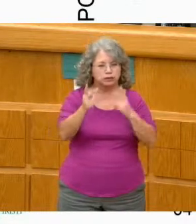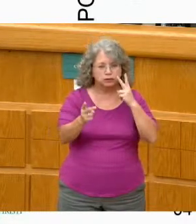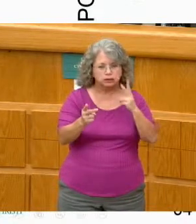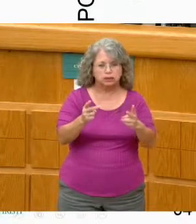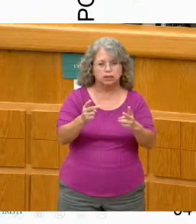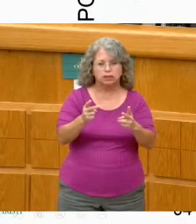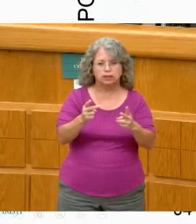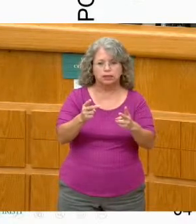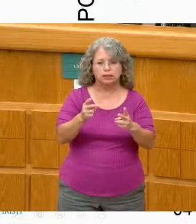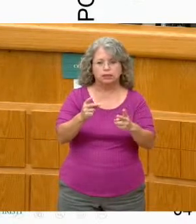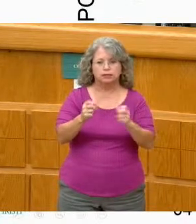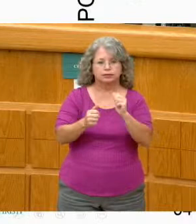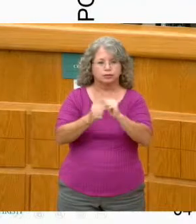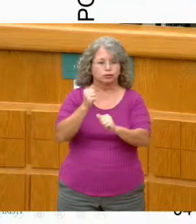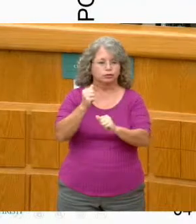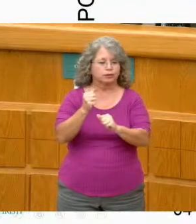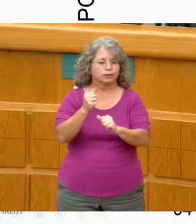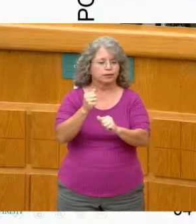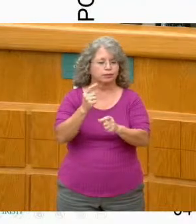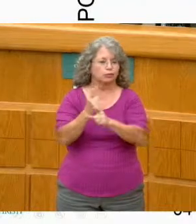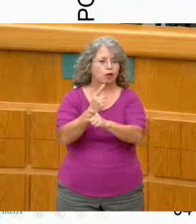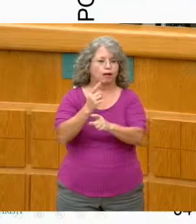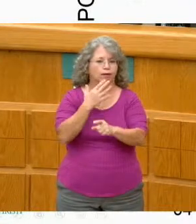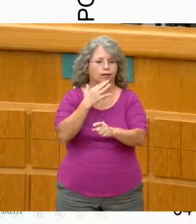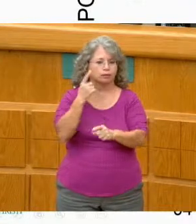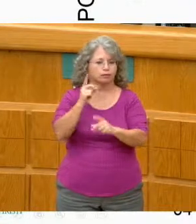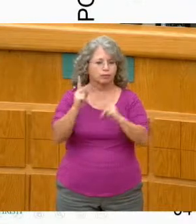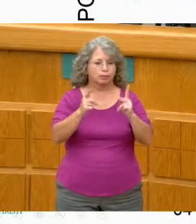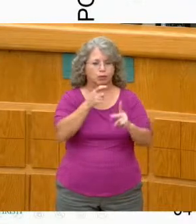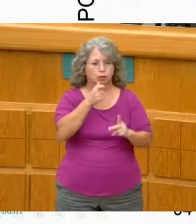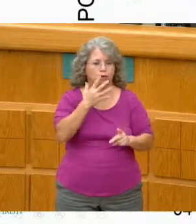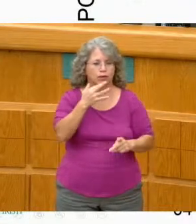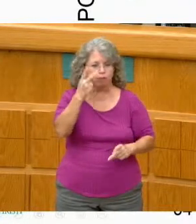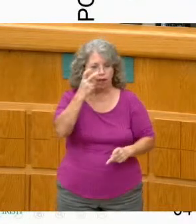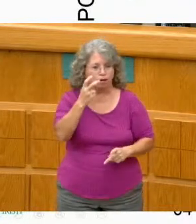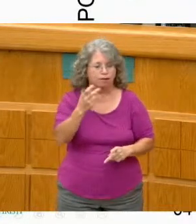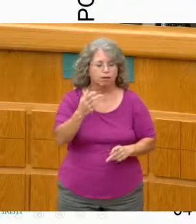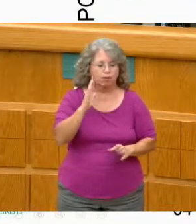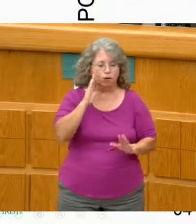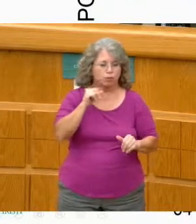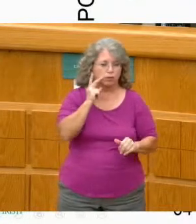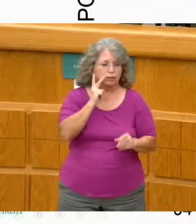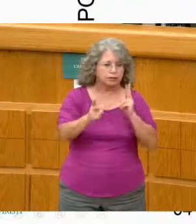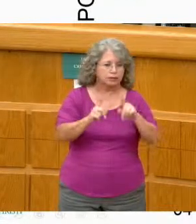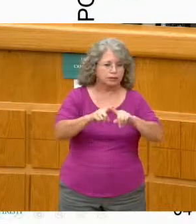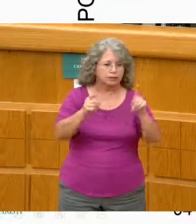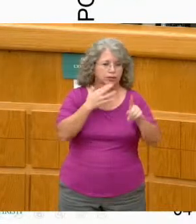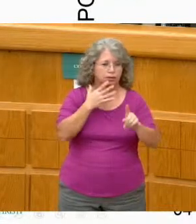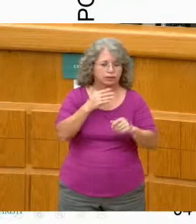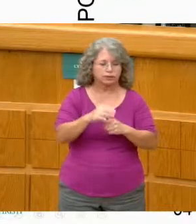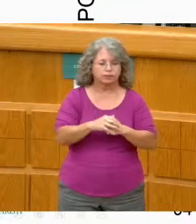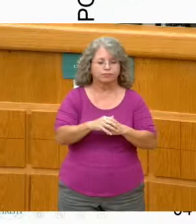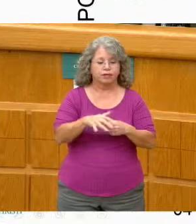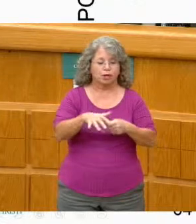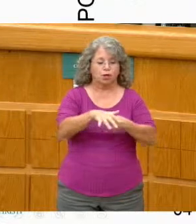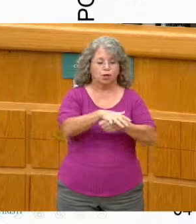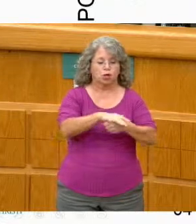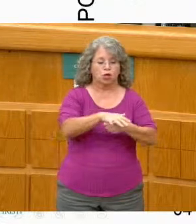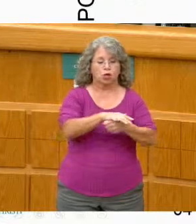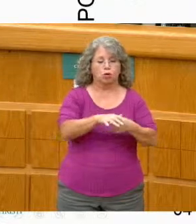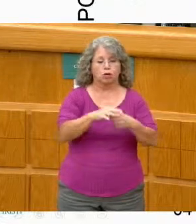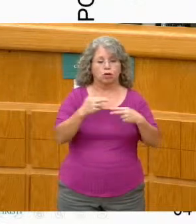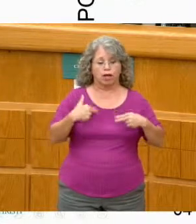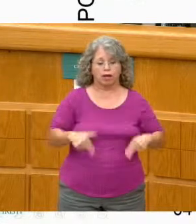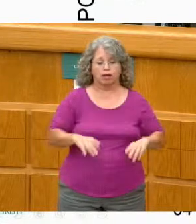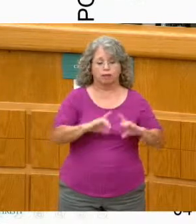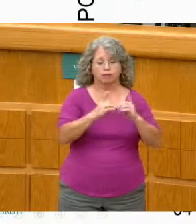so hopefully all of you that are viewing this that are colorblind can see the difference between these colors. Then at the